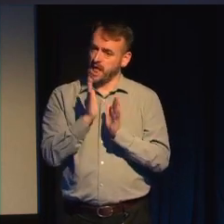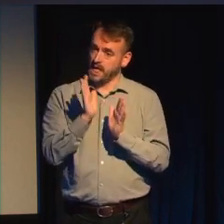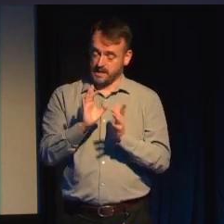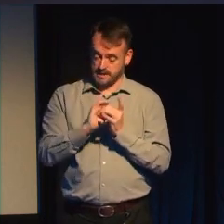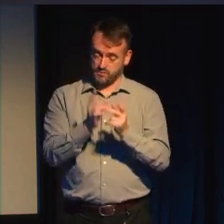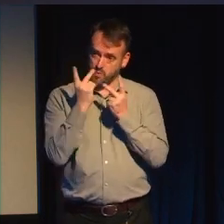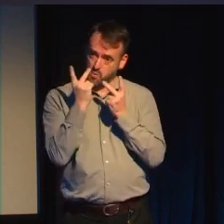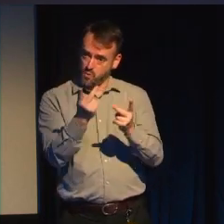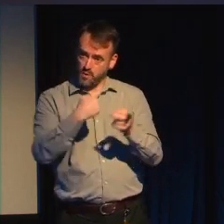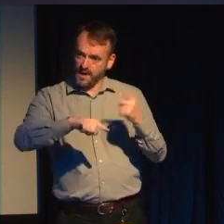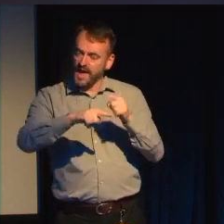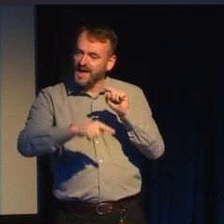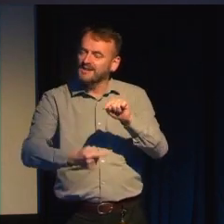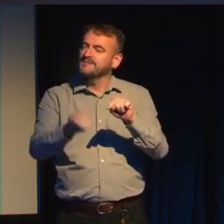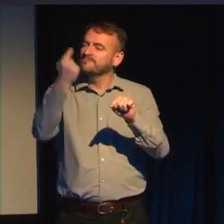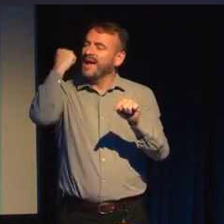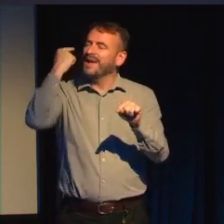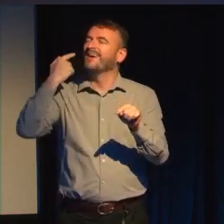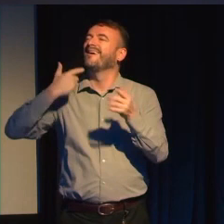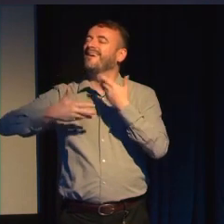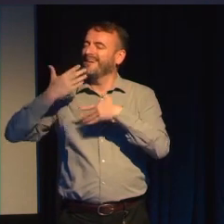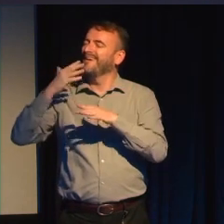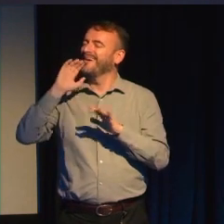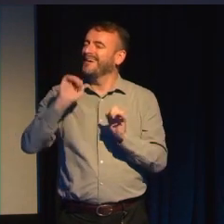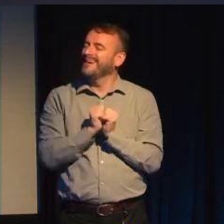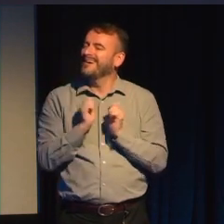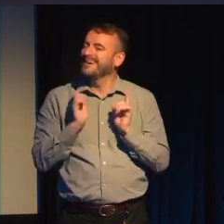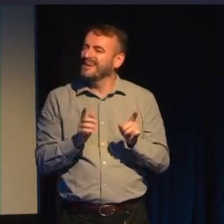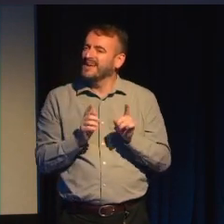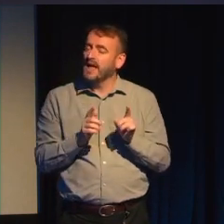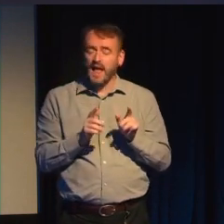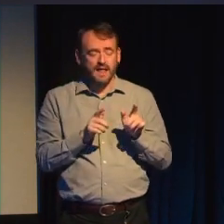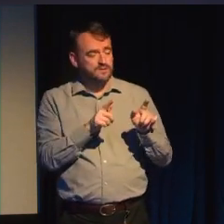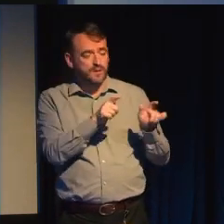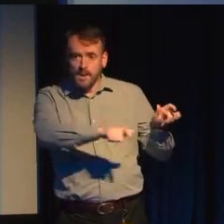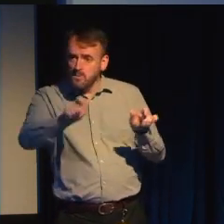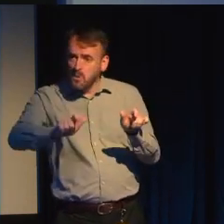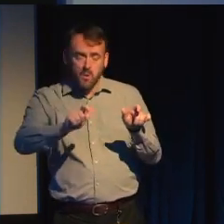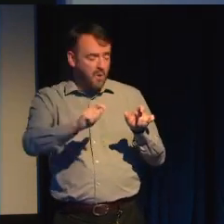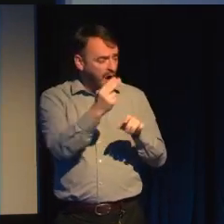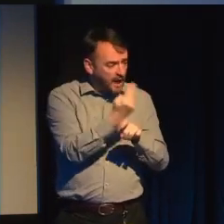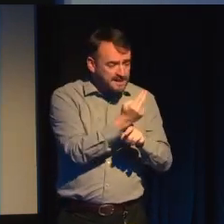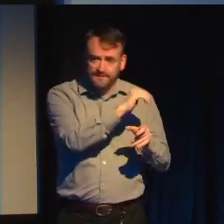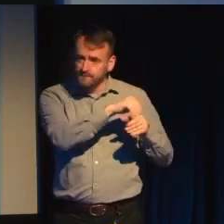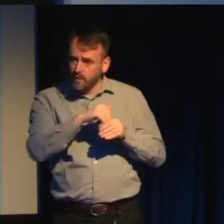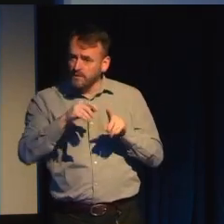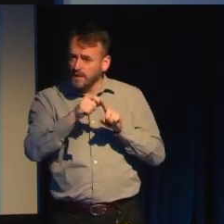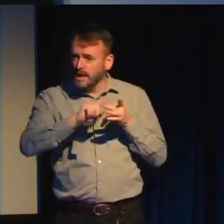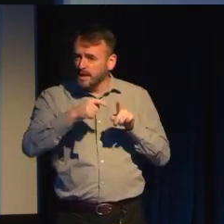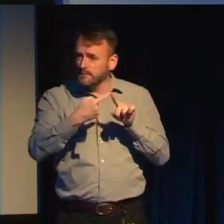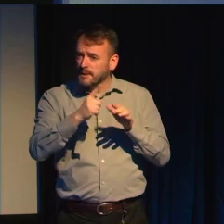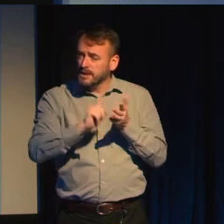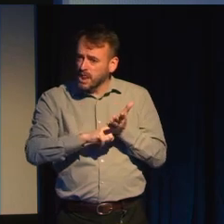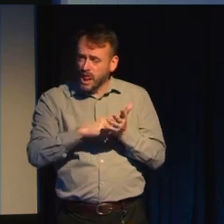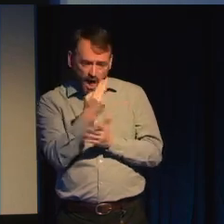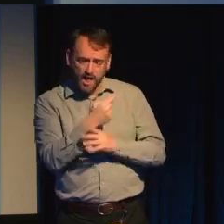nostalgic perspective, there is something. But the people who are drawing these, and pixel art and the pixel animation, were absolute geniuses. And I have